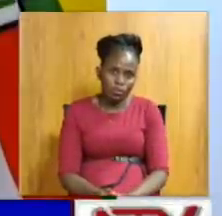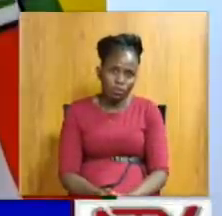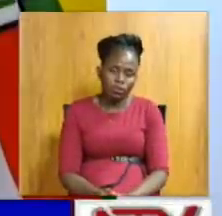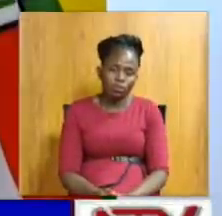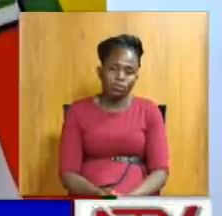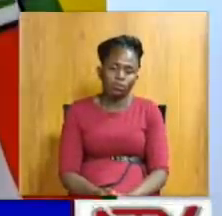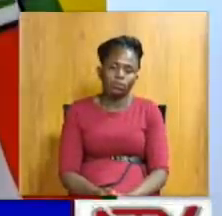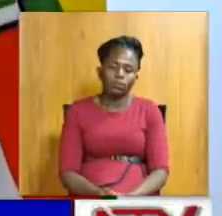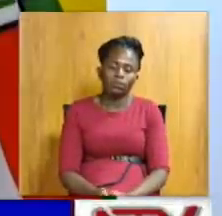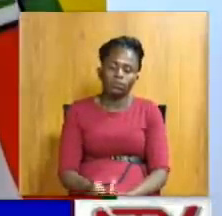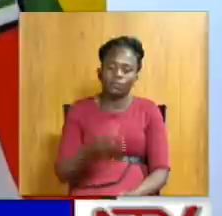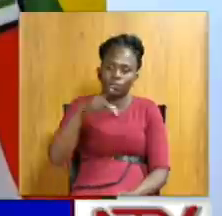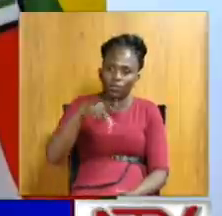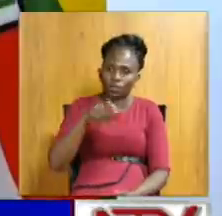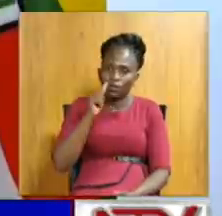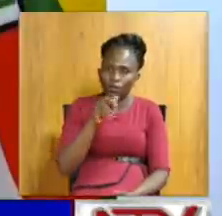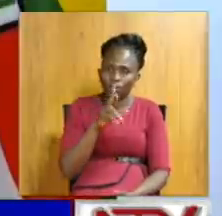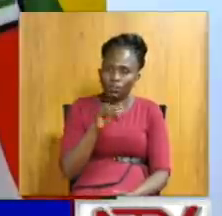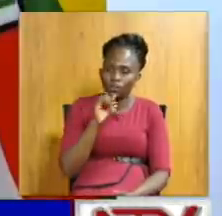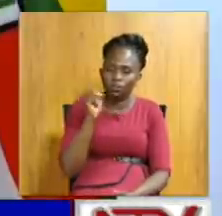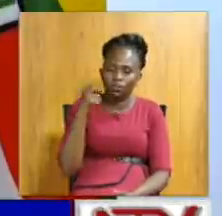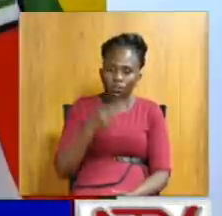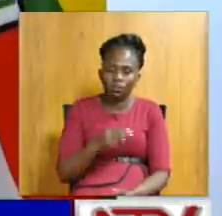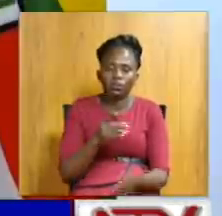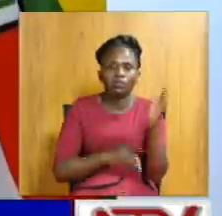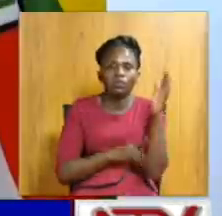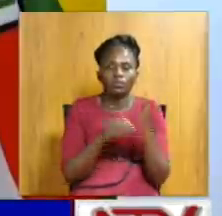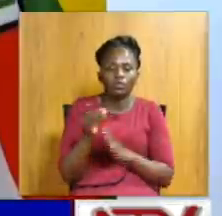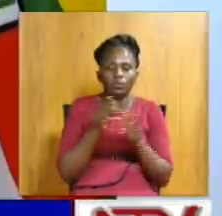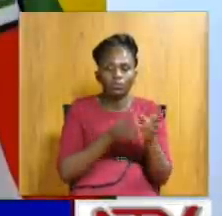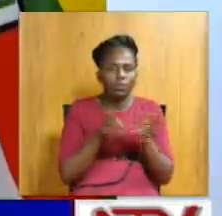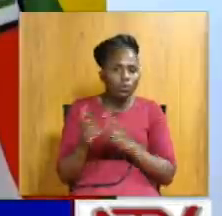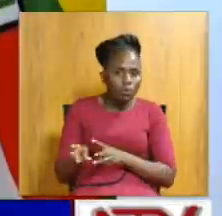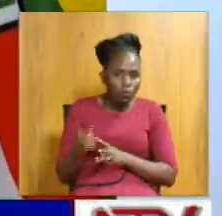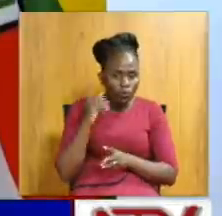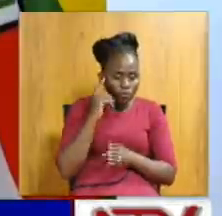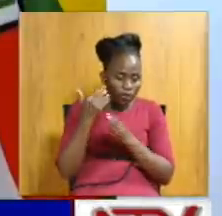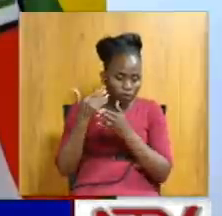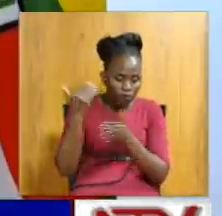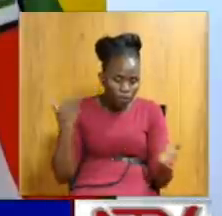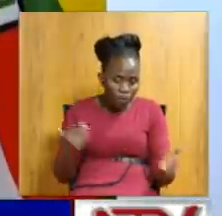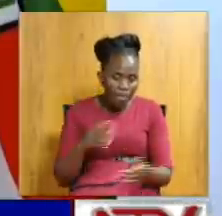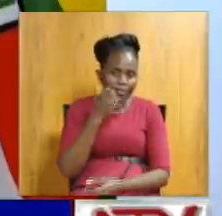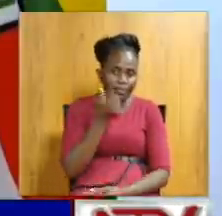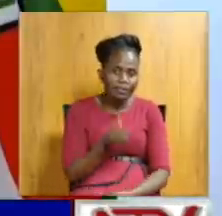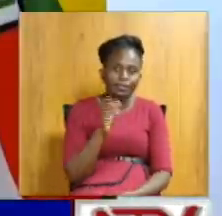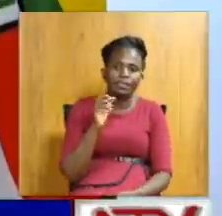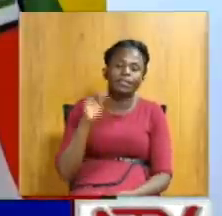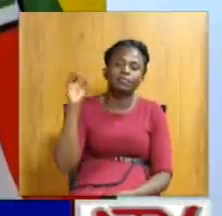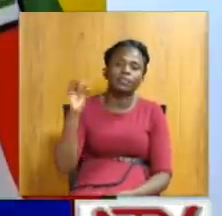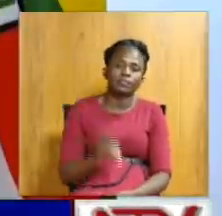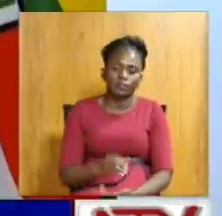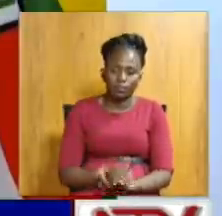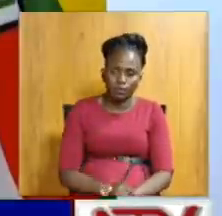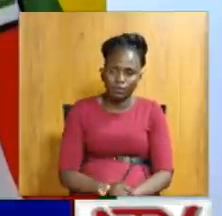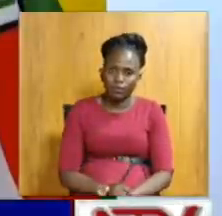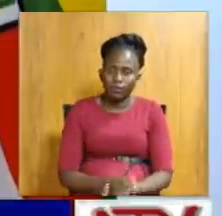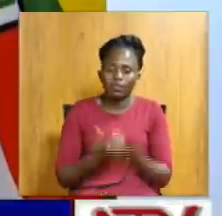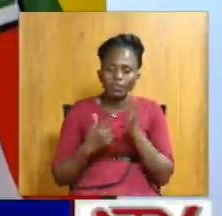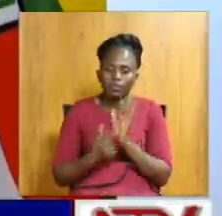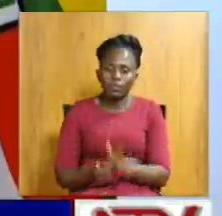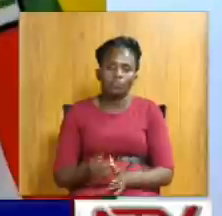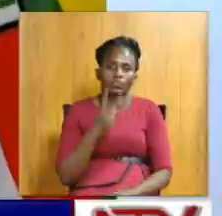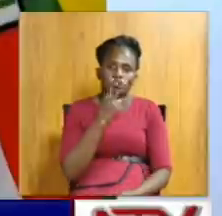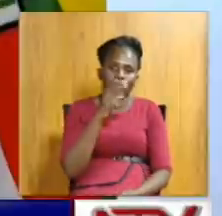This parish development model is for the former 68% of the homesteads, i.e. the